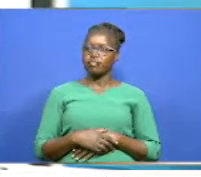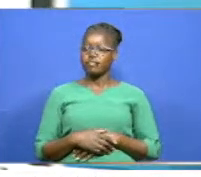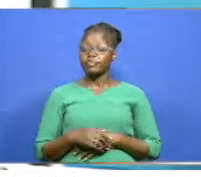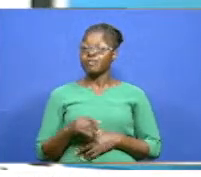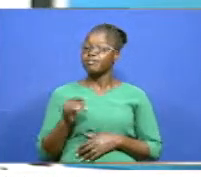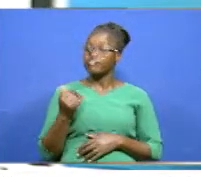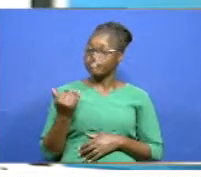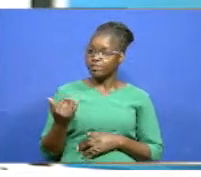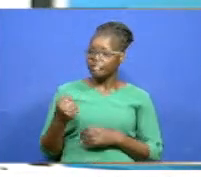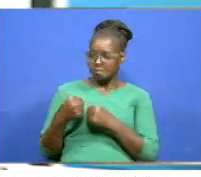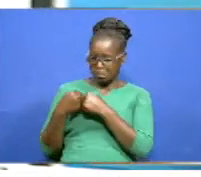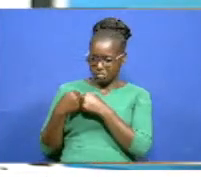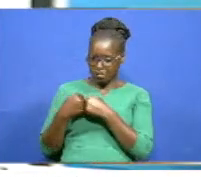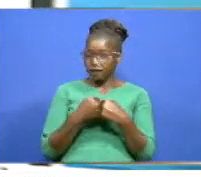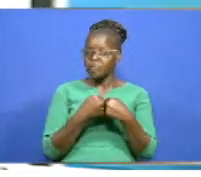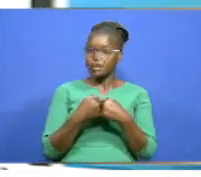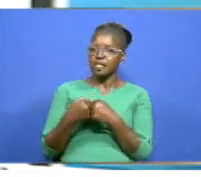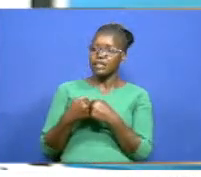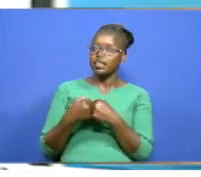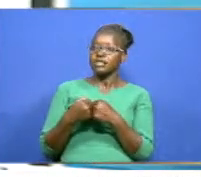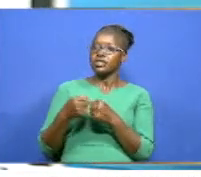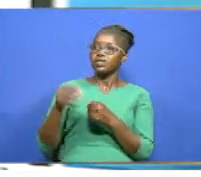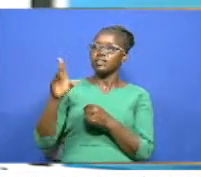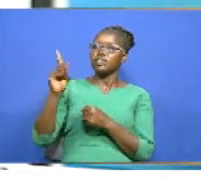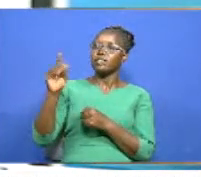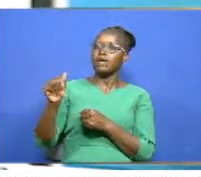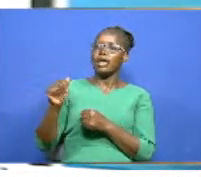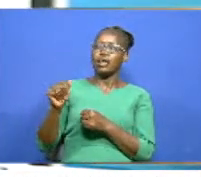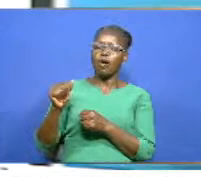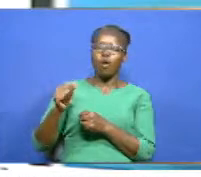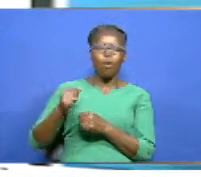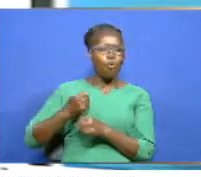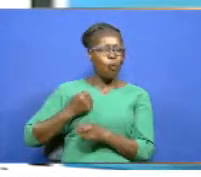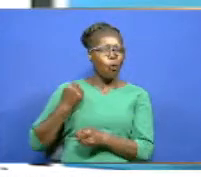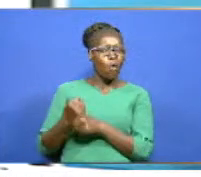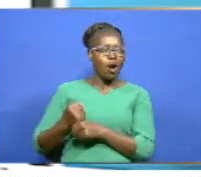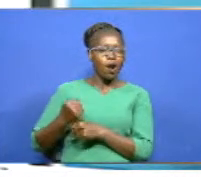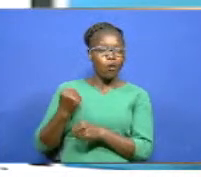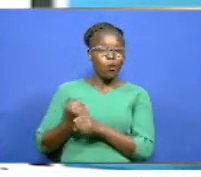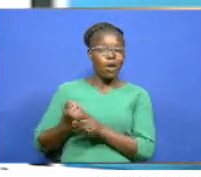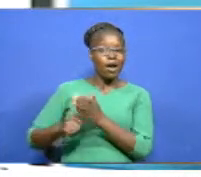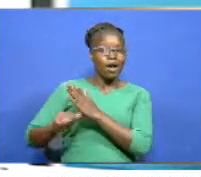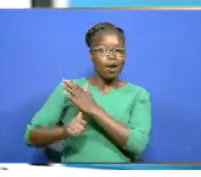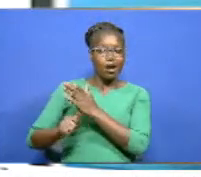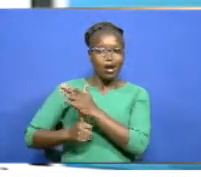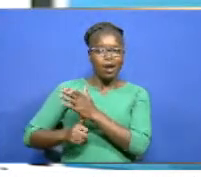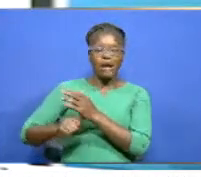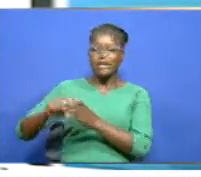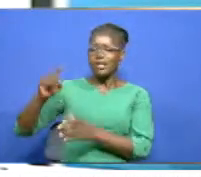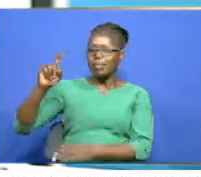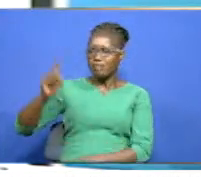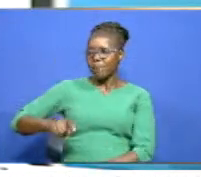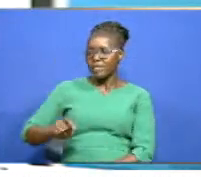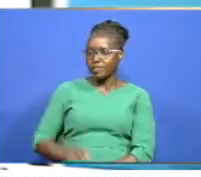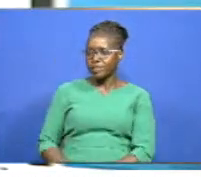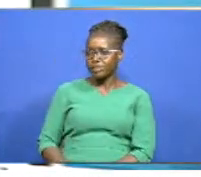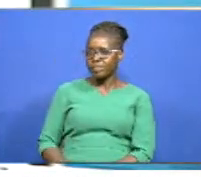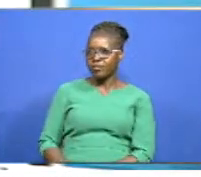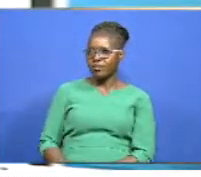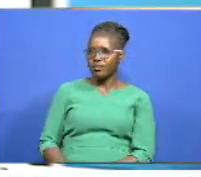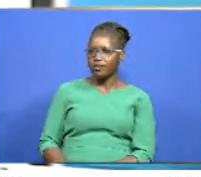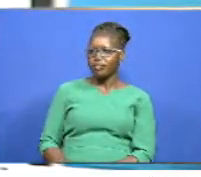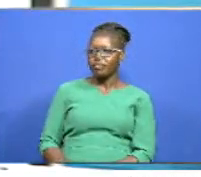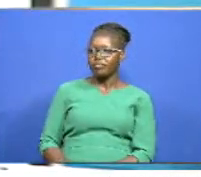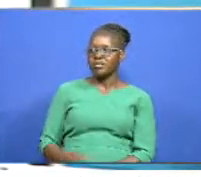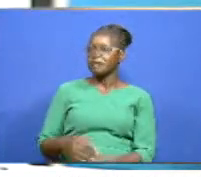biggest challenge that UDA must work on. Because you see, UDA has been formed on this so-called